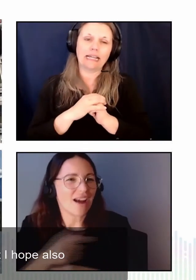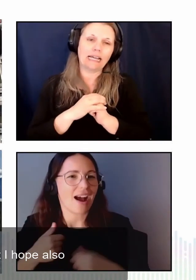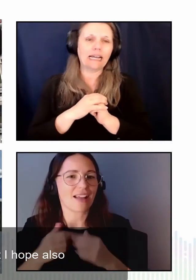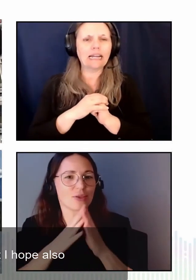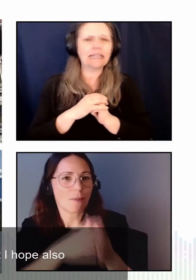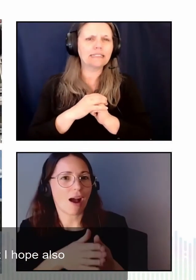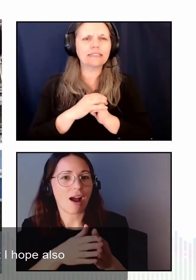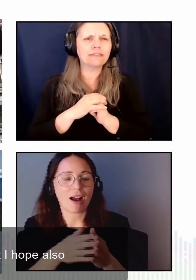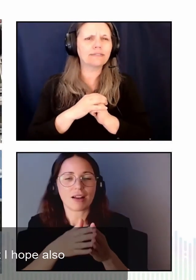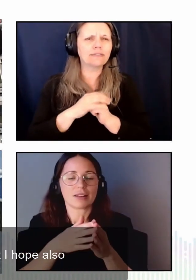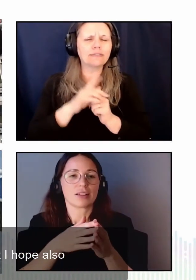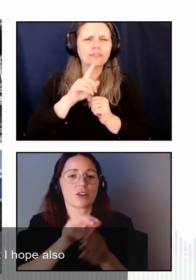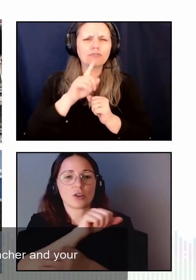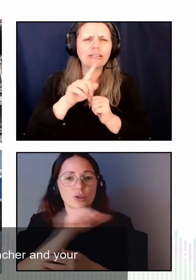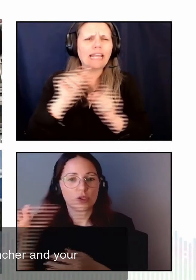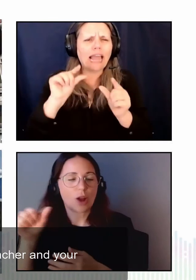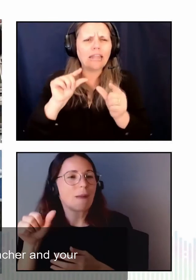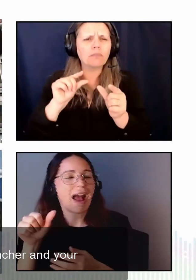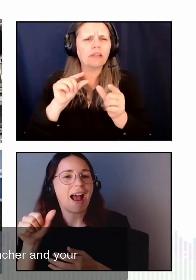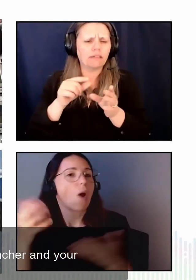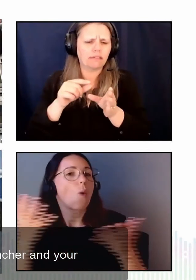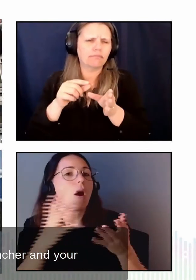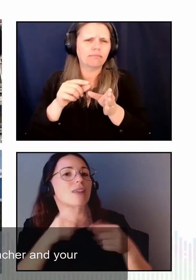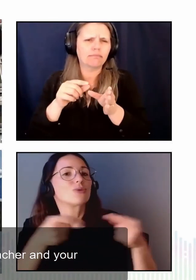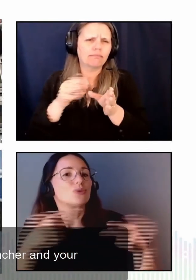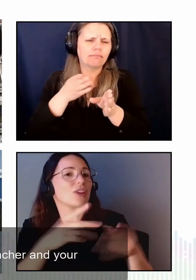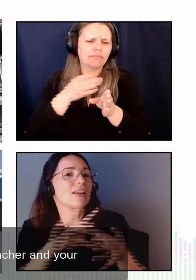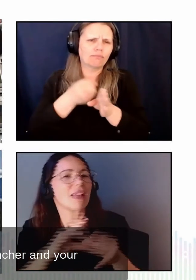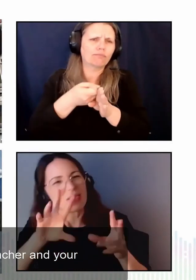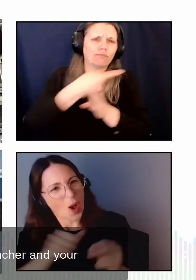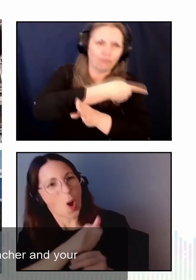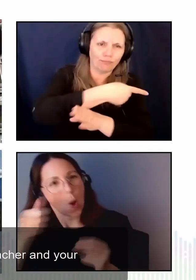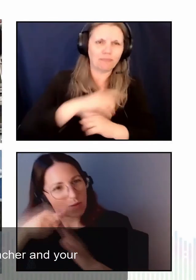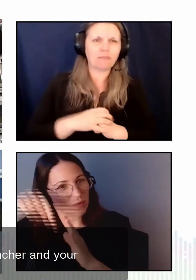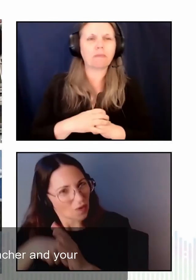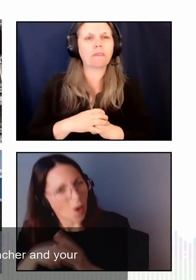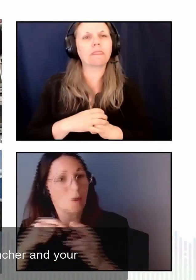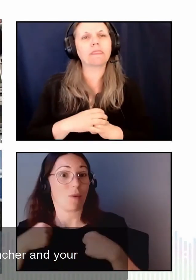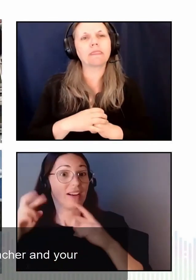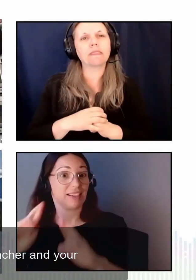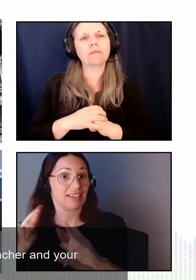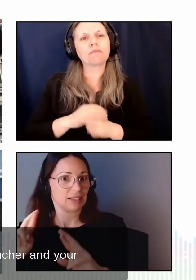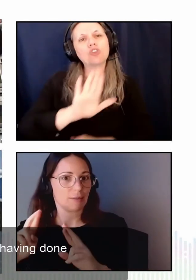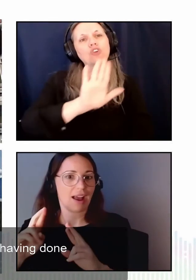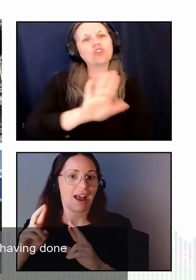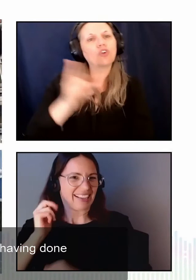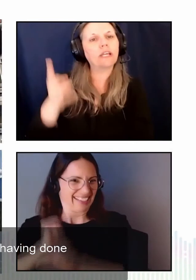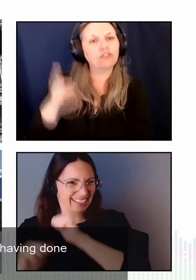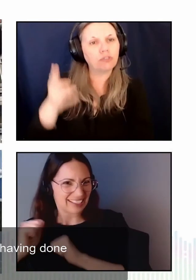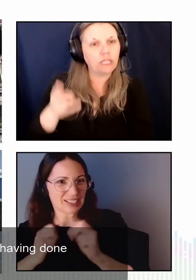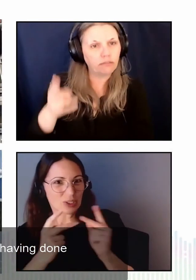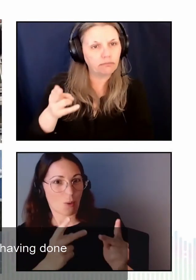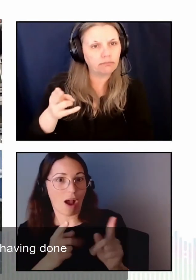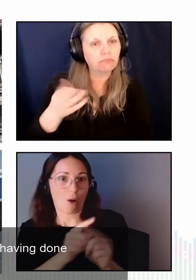of this presentation, but I hope also relates, and that speaks to your history as a teacher and your